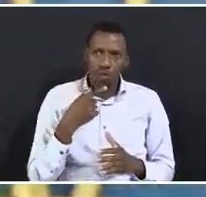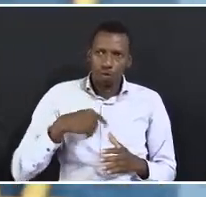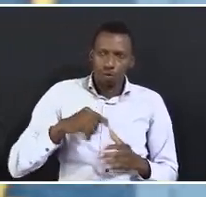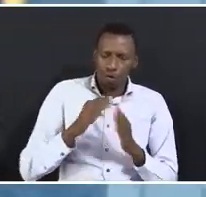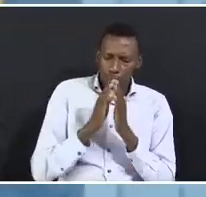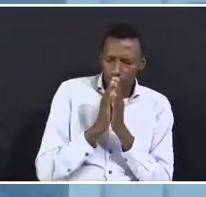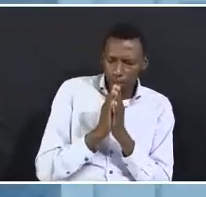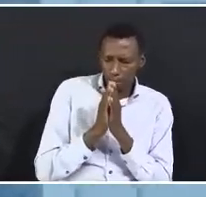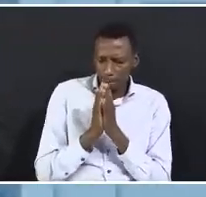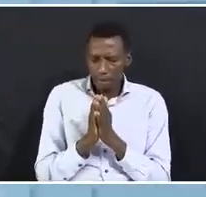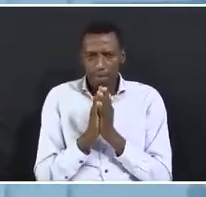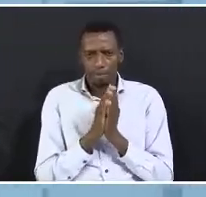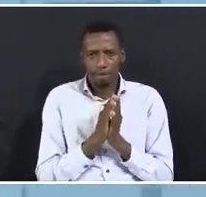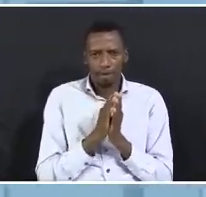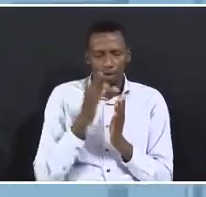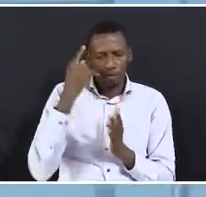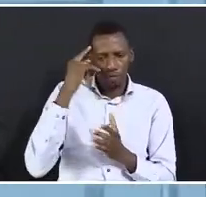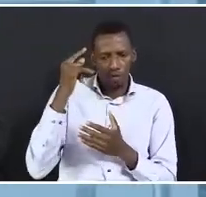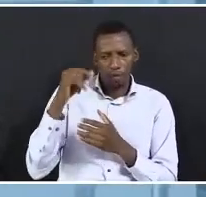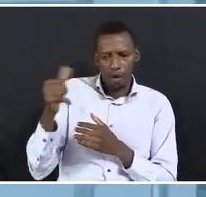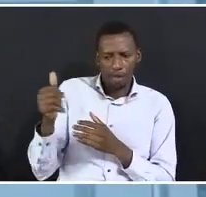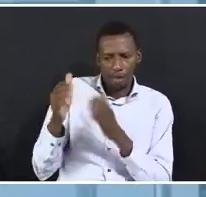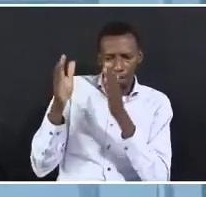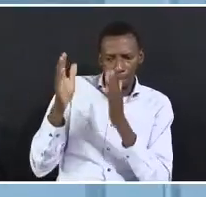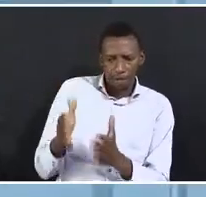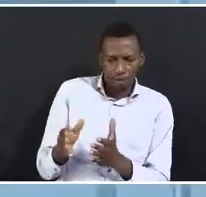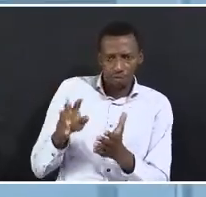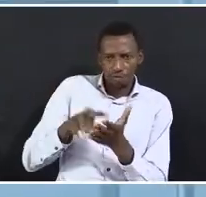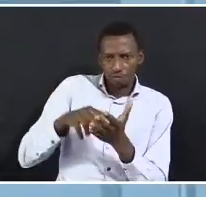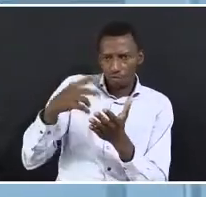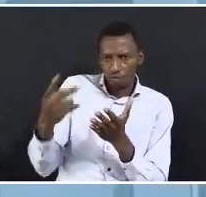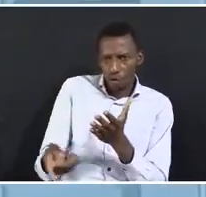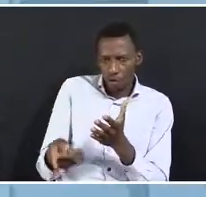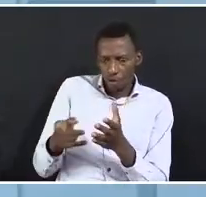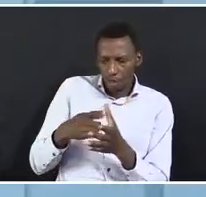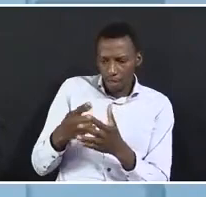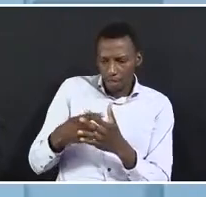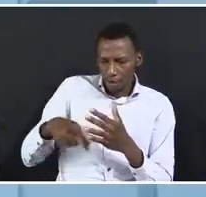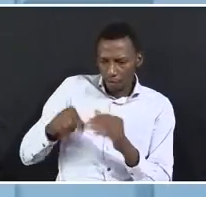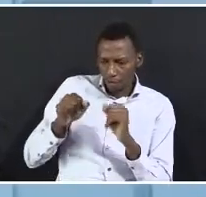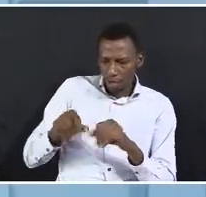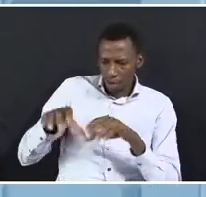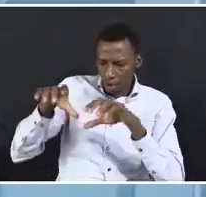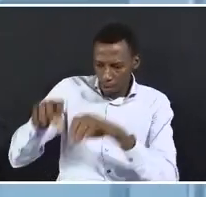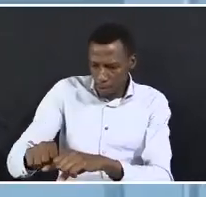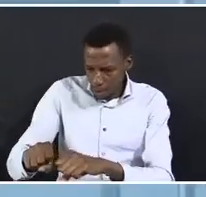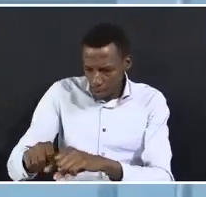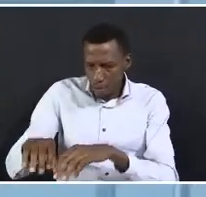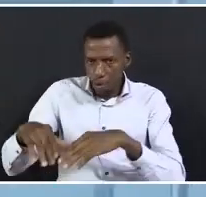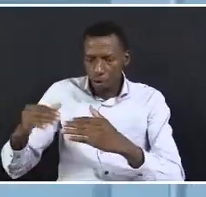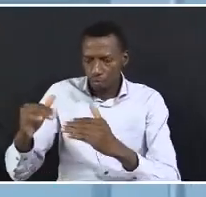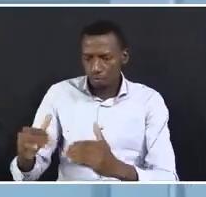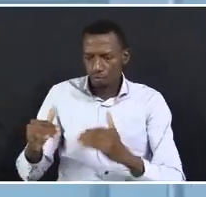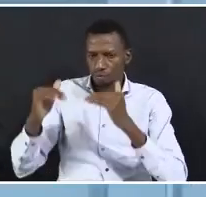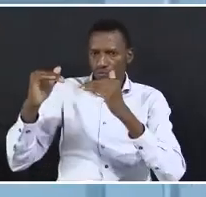pray for a brother to fall so that we can occupy or be promoted is